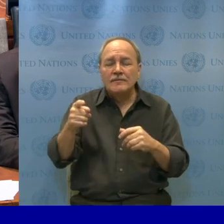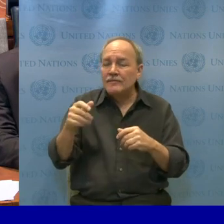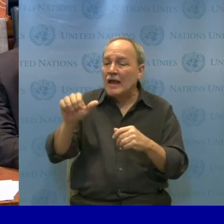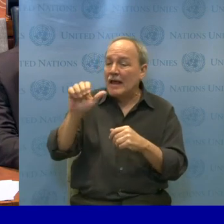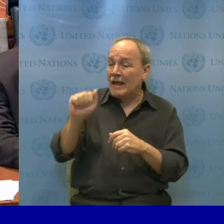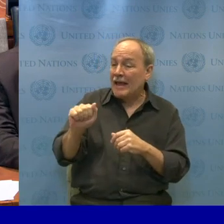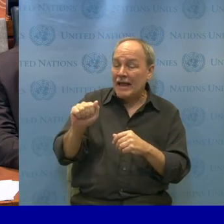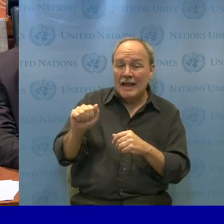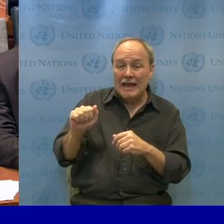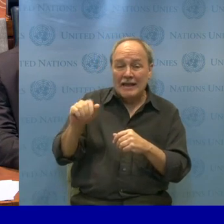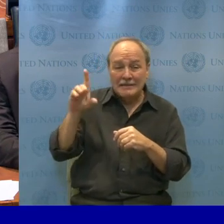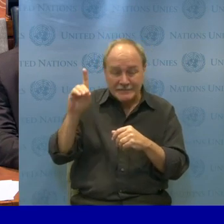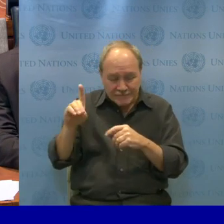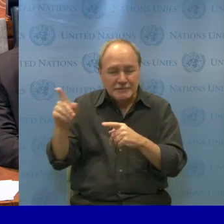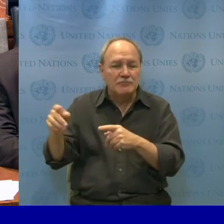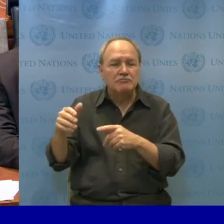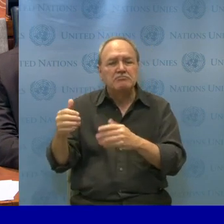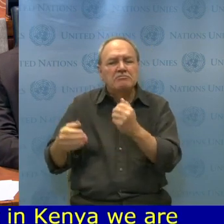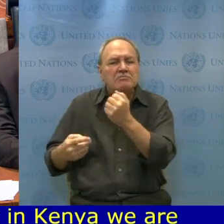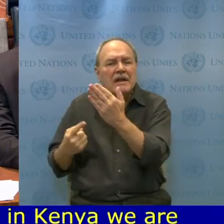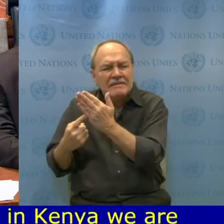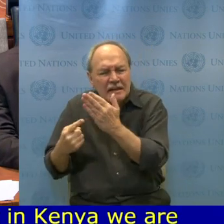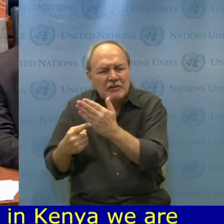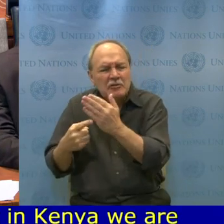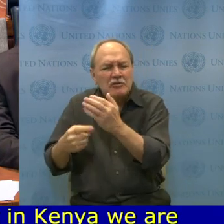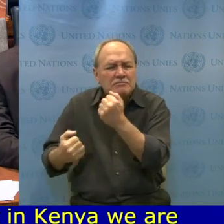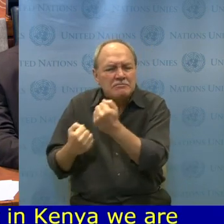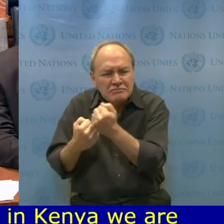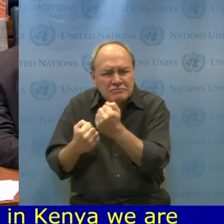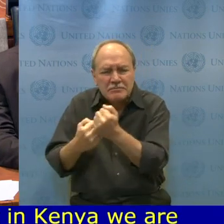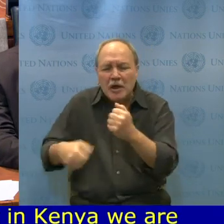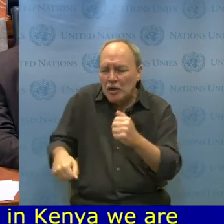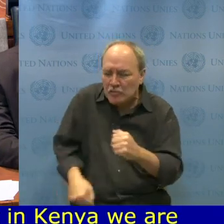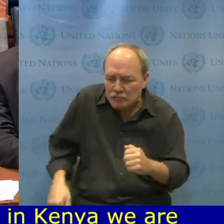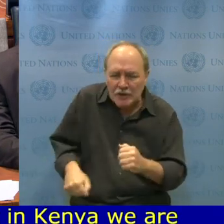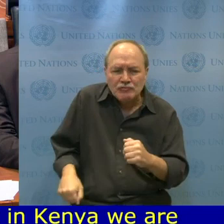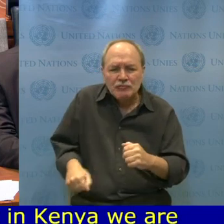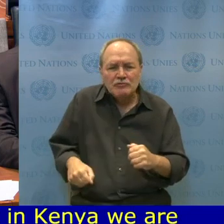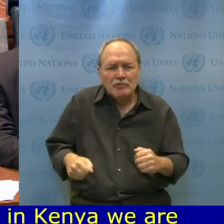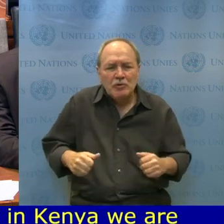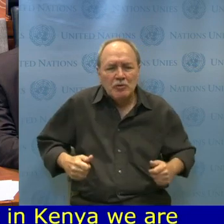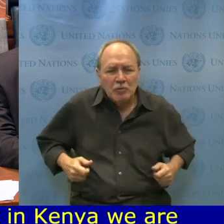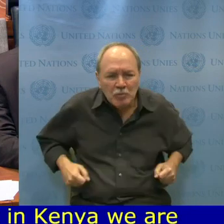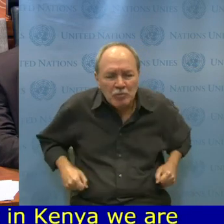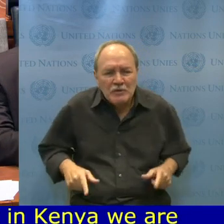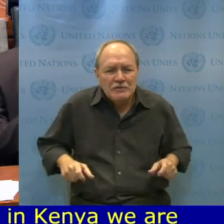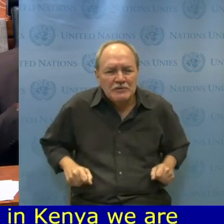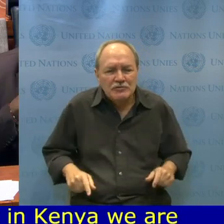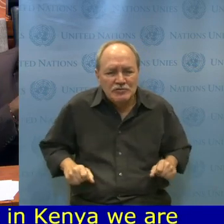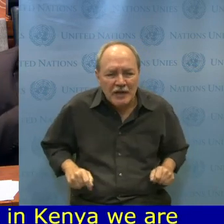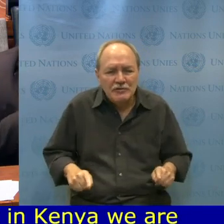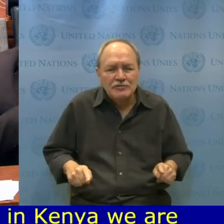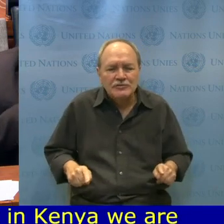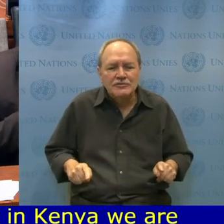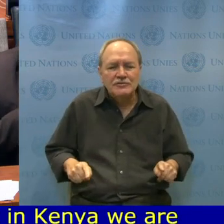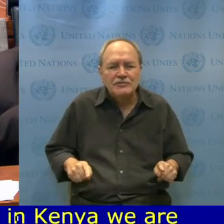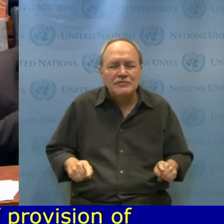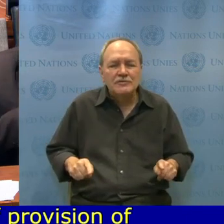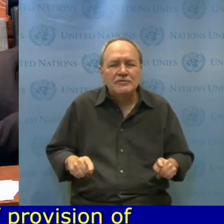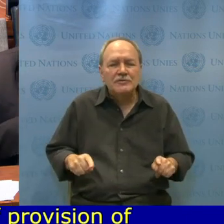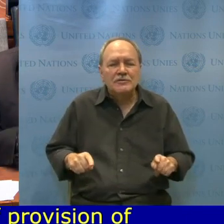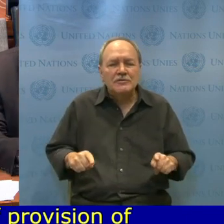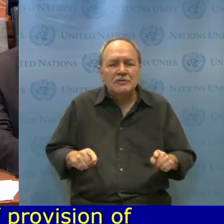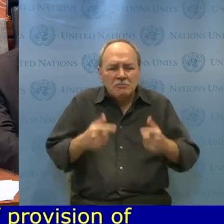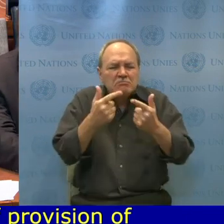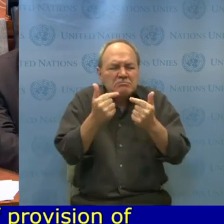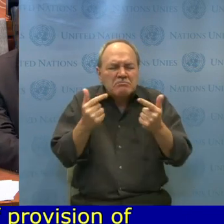such as wheelchairs, calipers, crutches, and even sunscreen lotions in insurance covers,